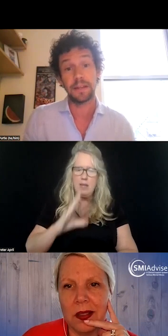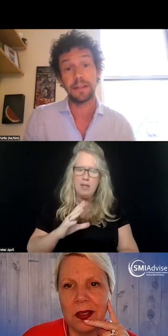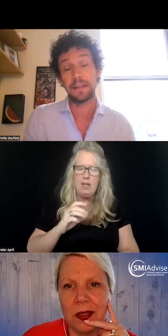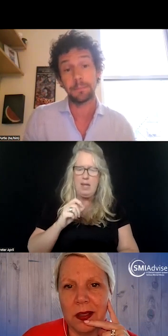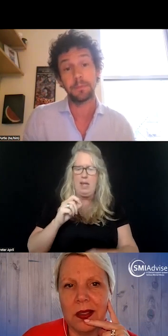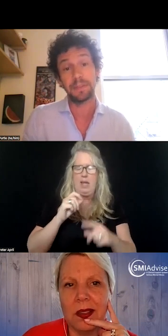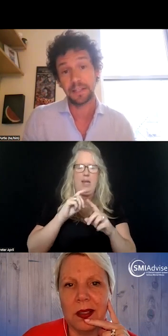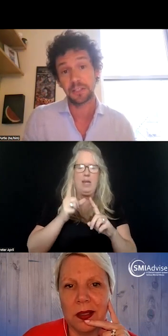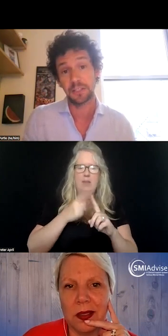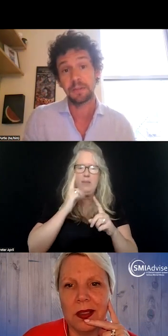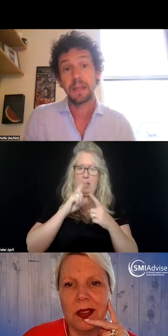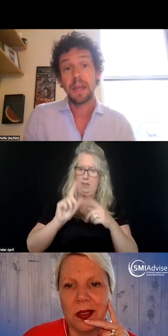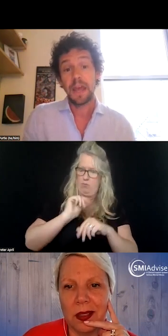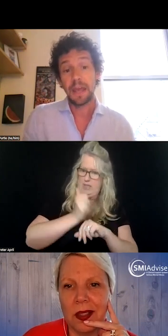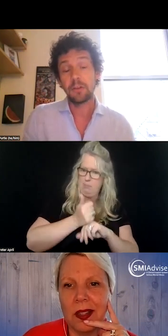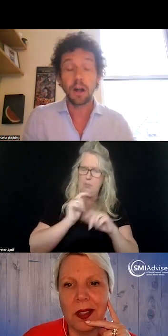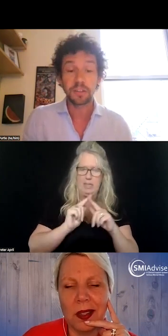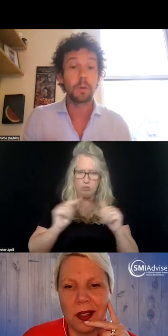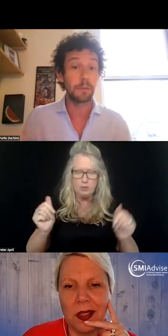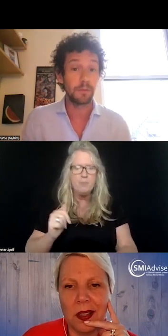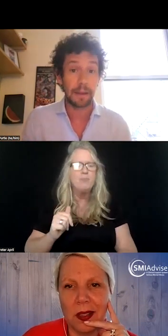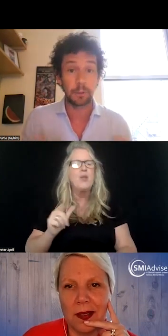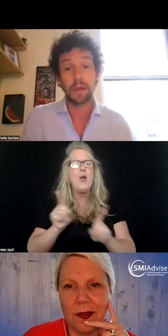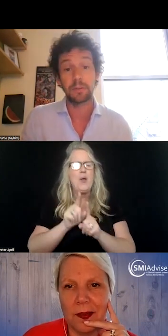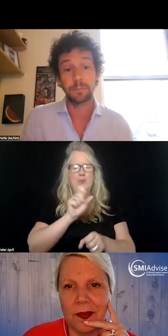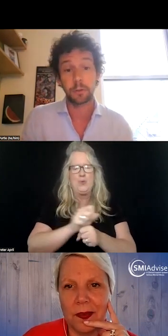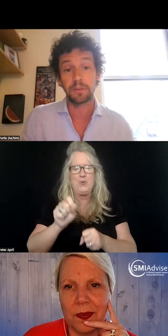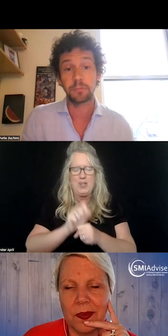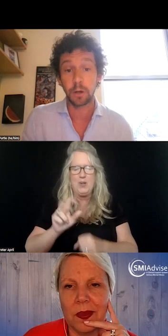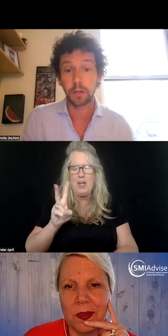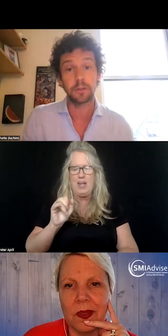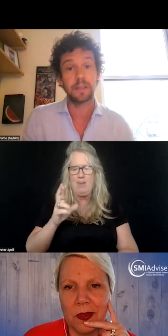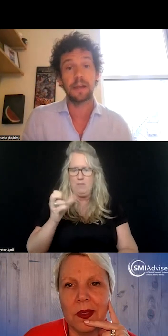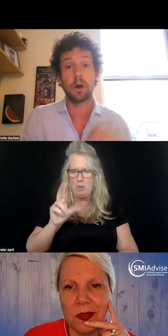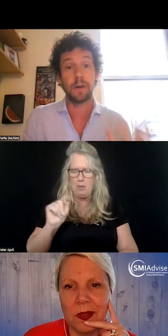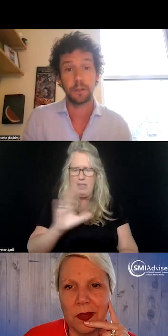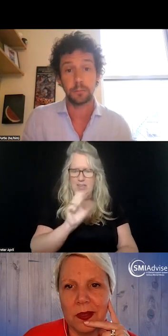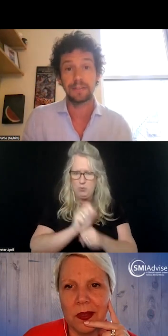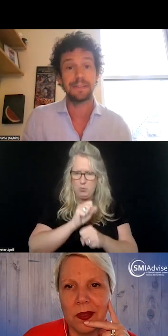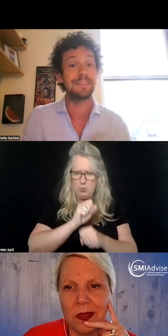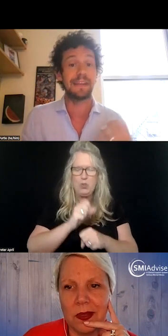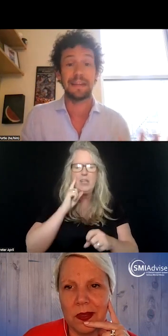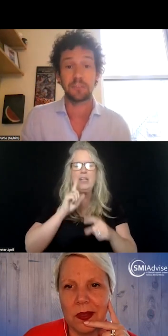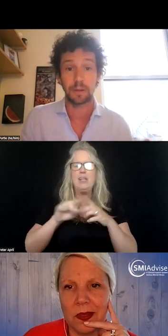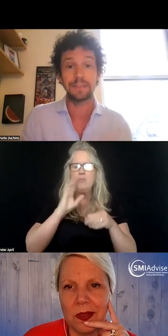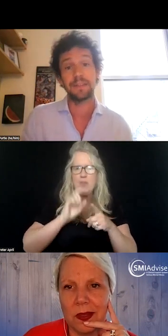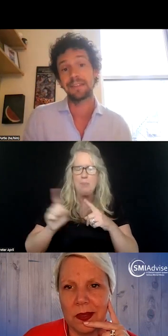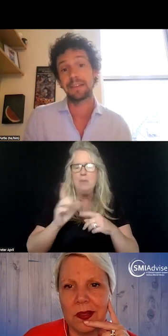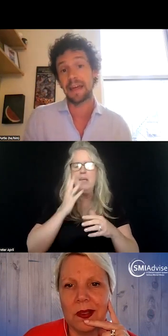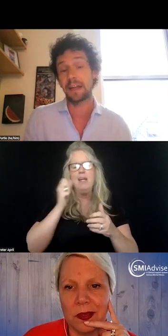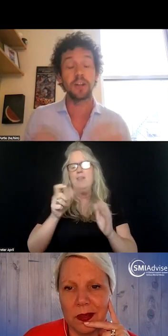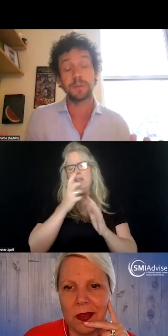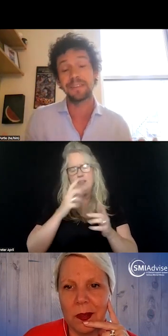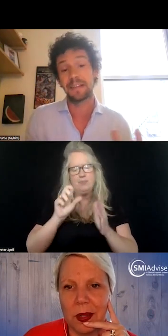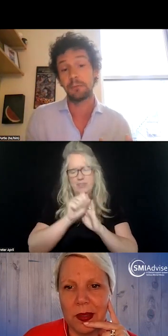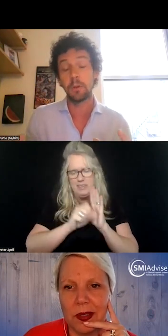for 988 implementation. And also working with Vibrant's a partner in this work, looking at call volume rates, in-state answer rates, and things like